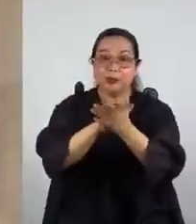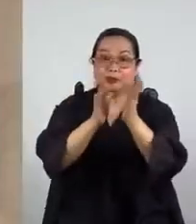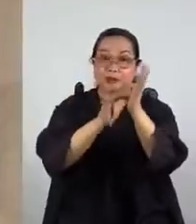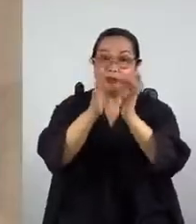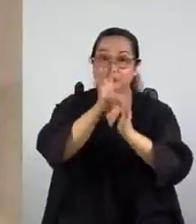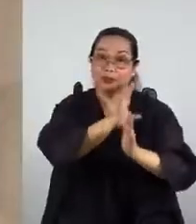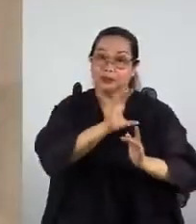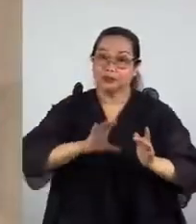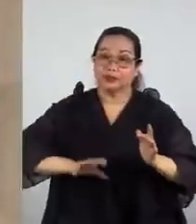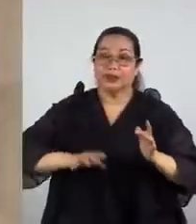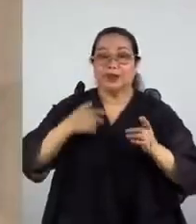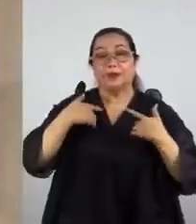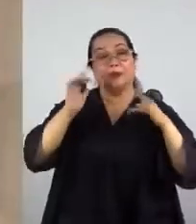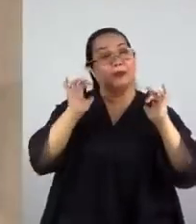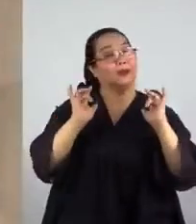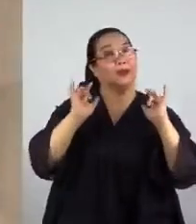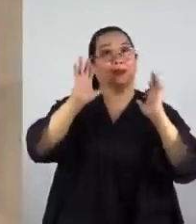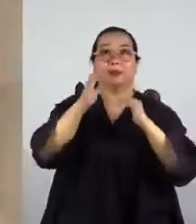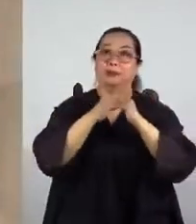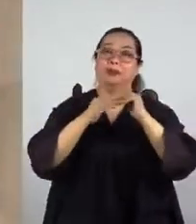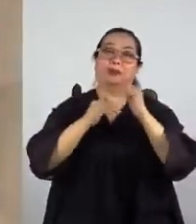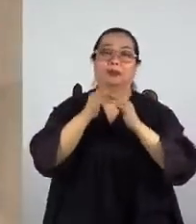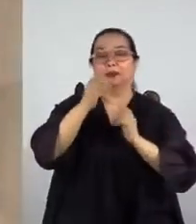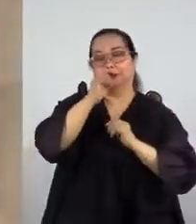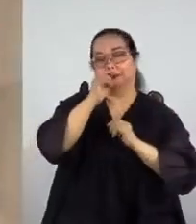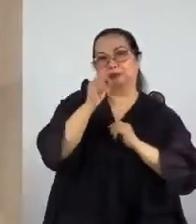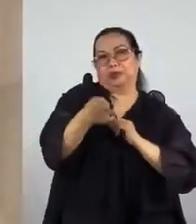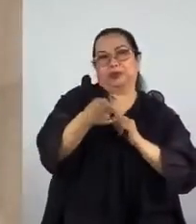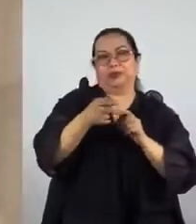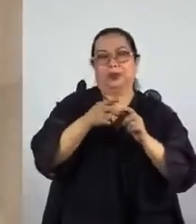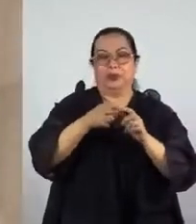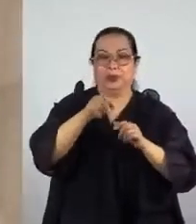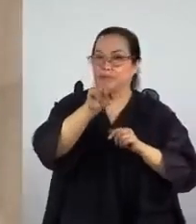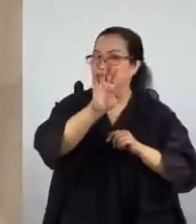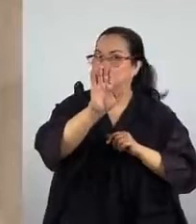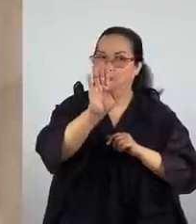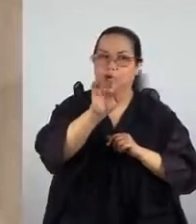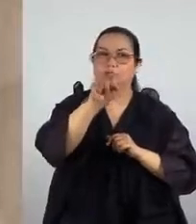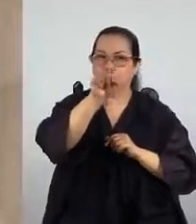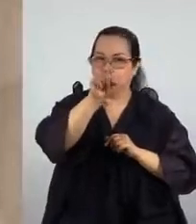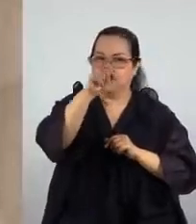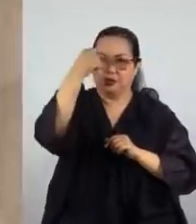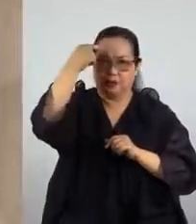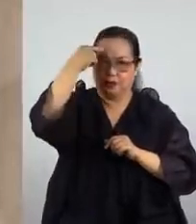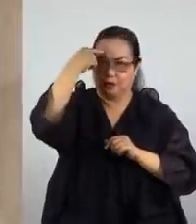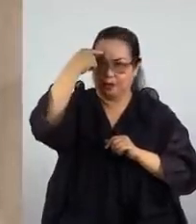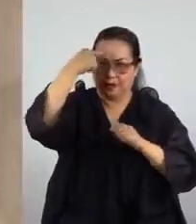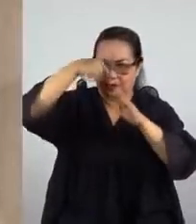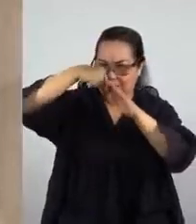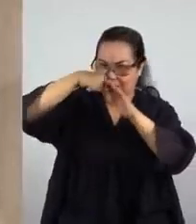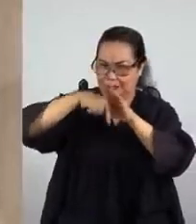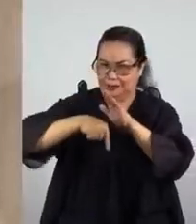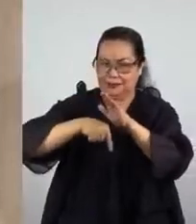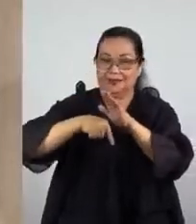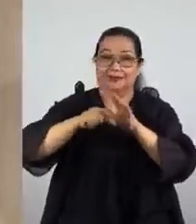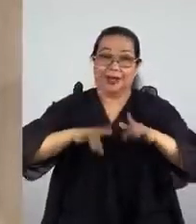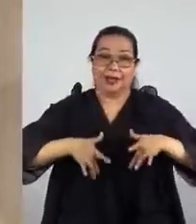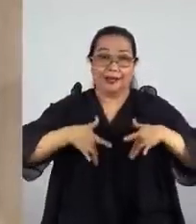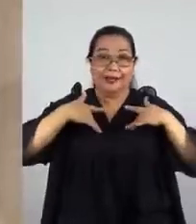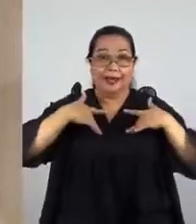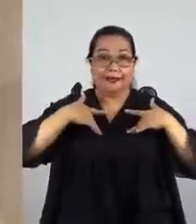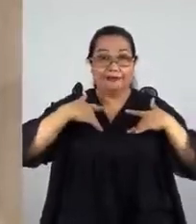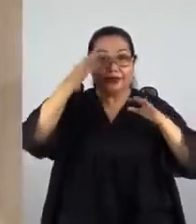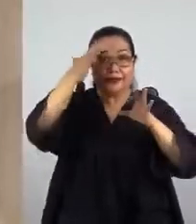be hunky-dory after you believe in Him, think again. The life of faith is